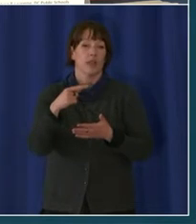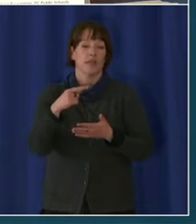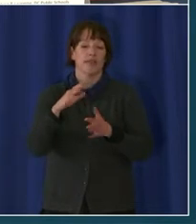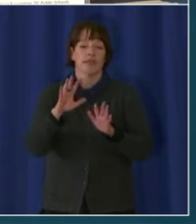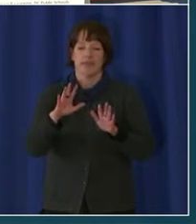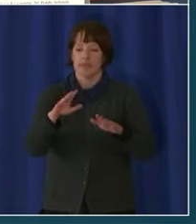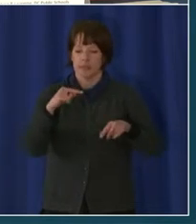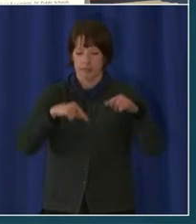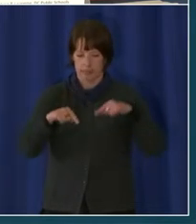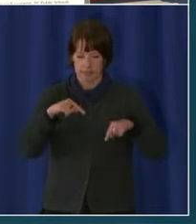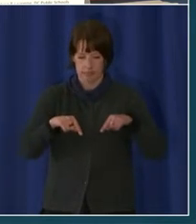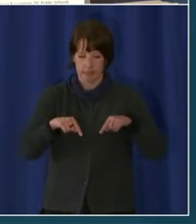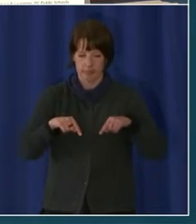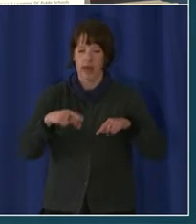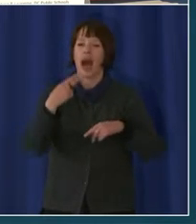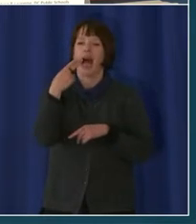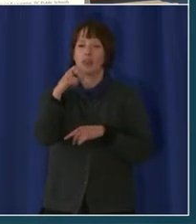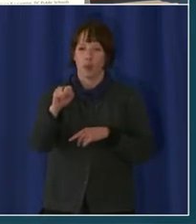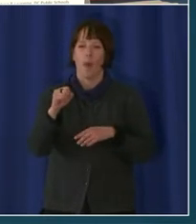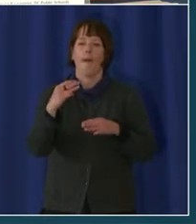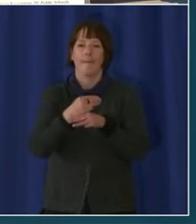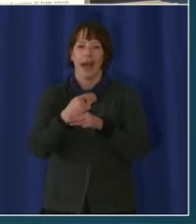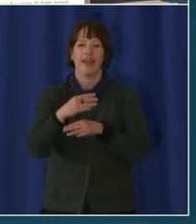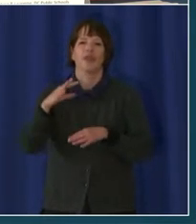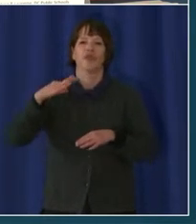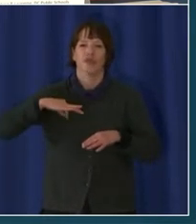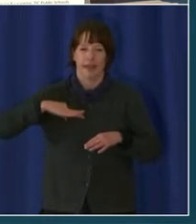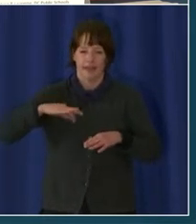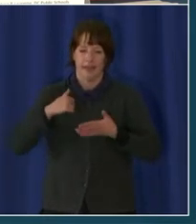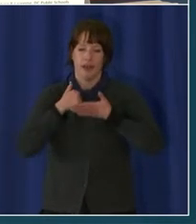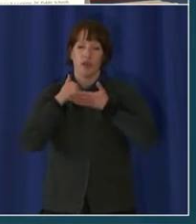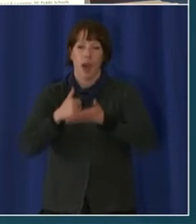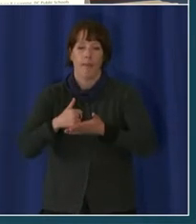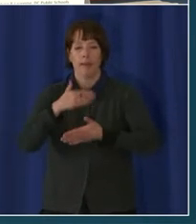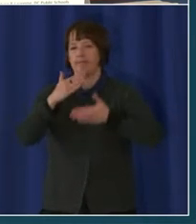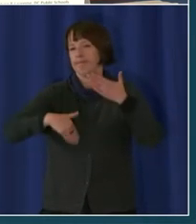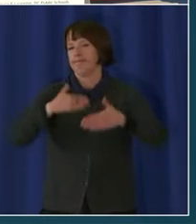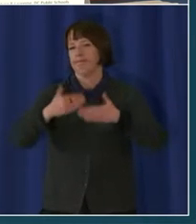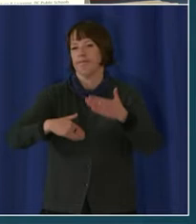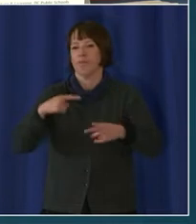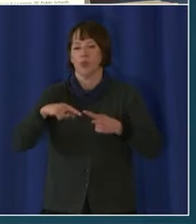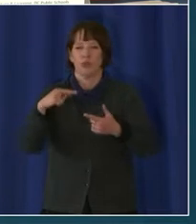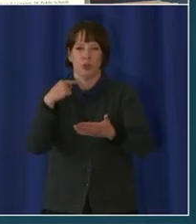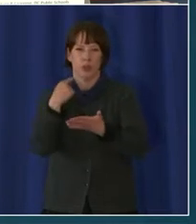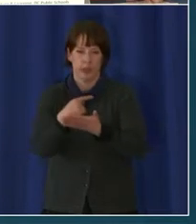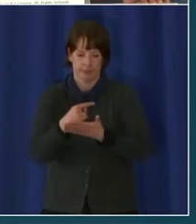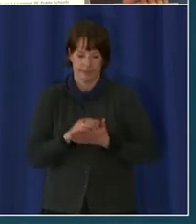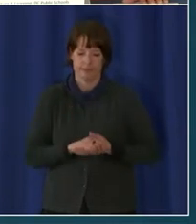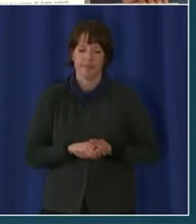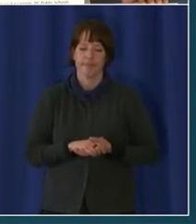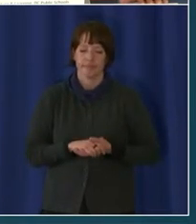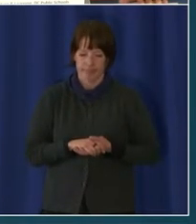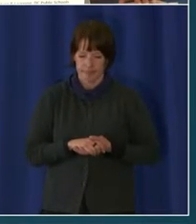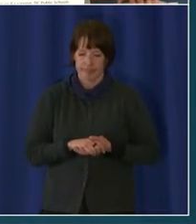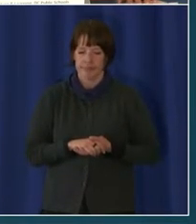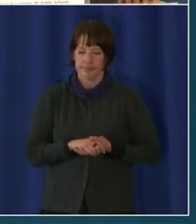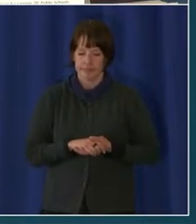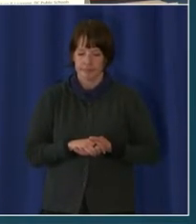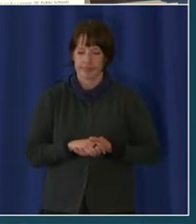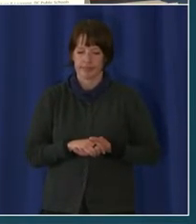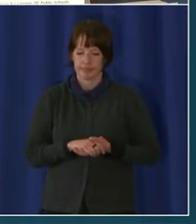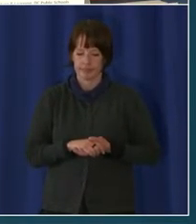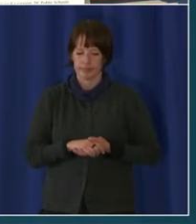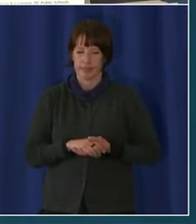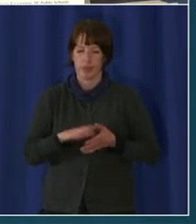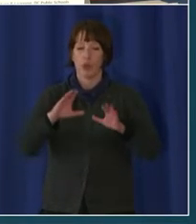a high school math credit to help them on their way to graduation. So those